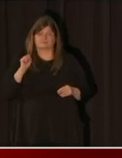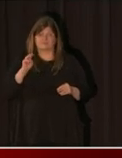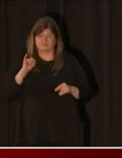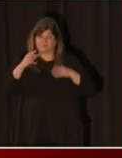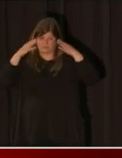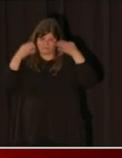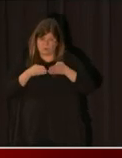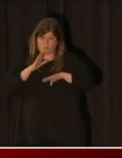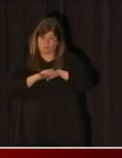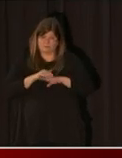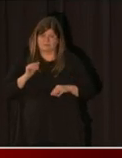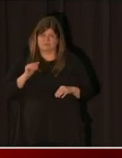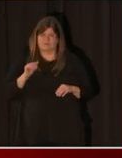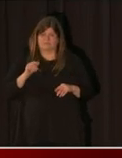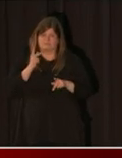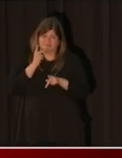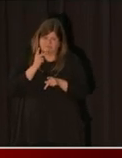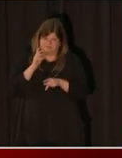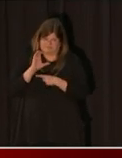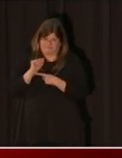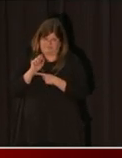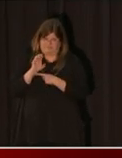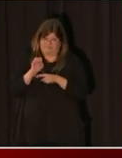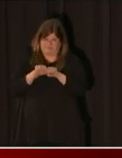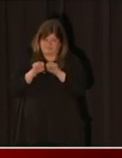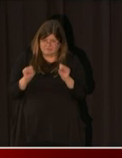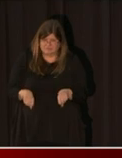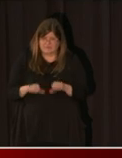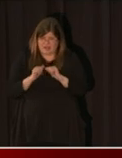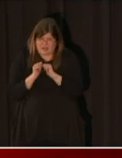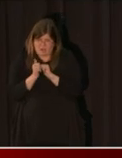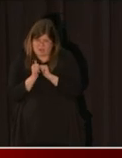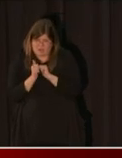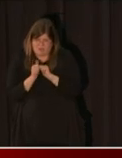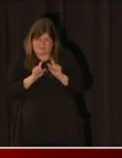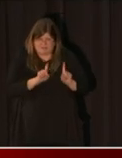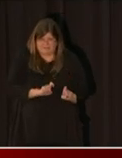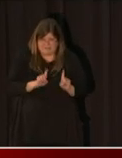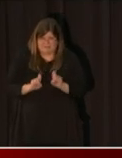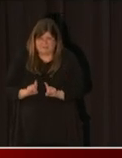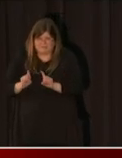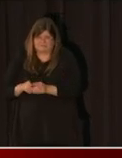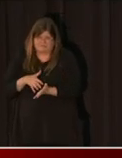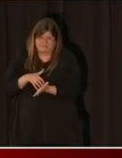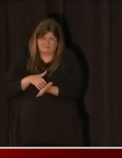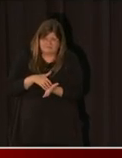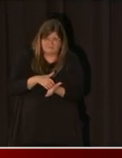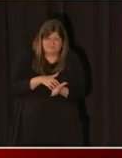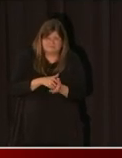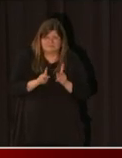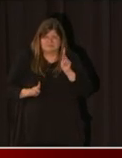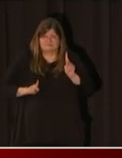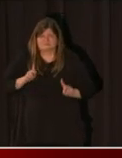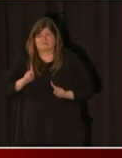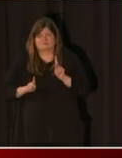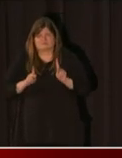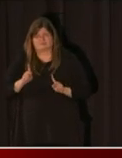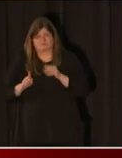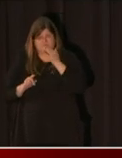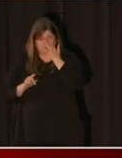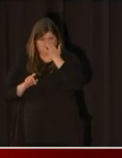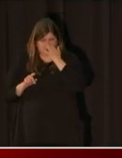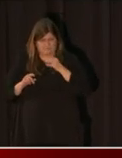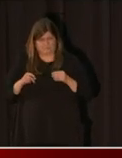get them out to our vulnerable populations over the last several days, which is adding to our testing capacity. And we